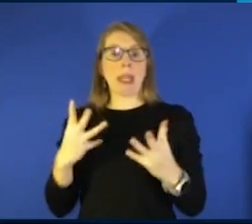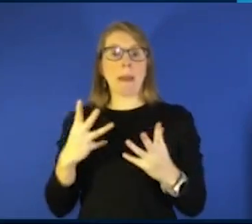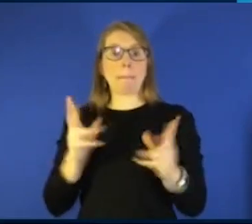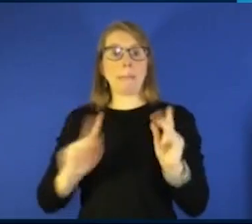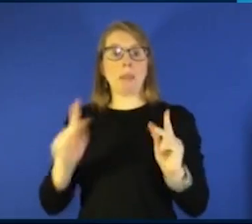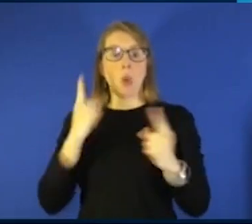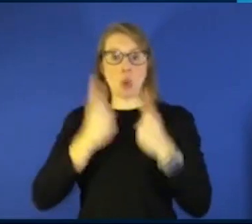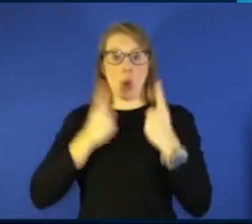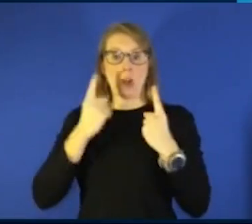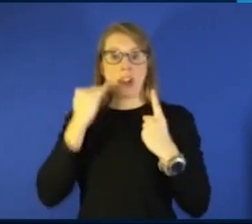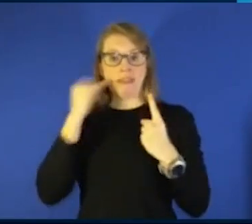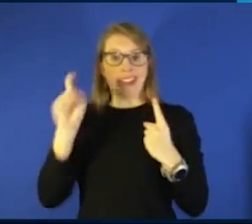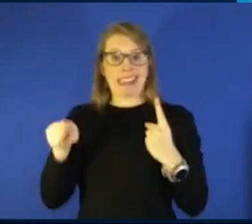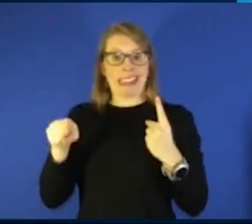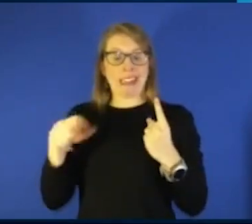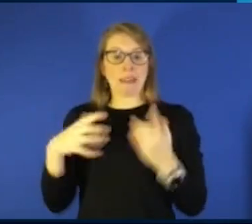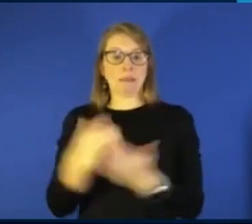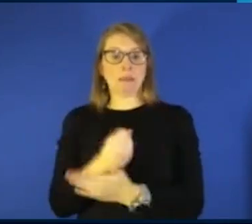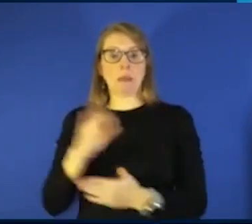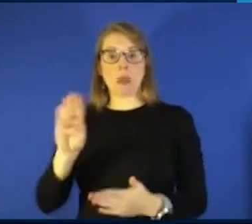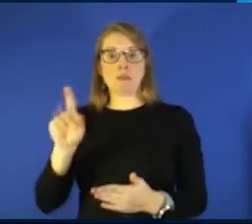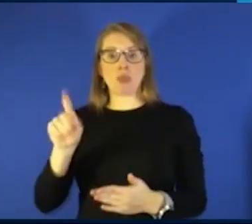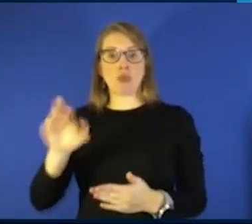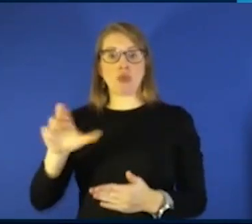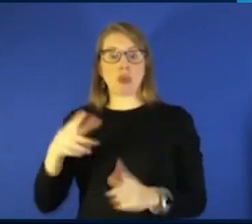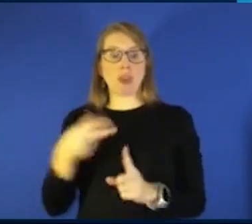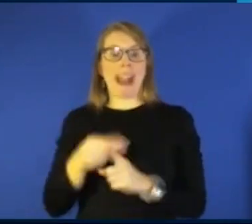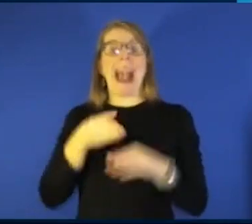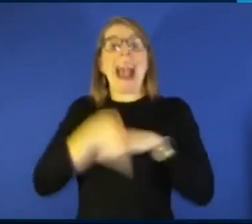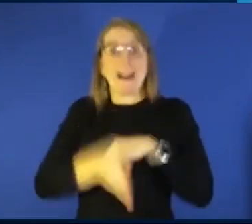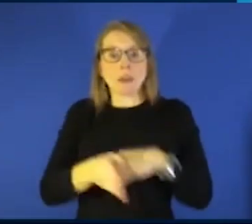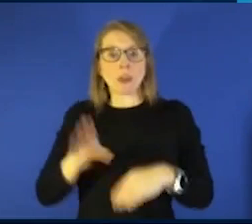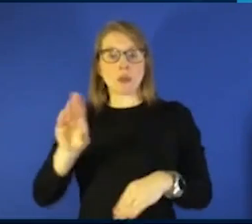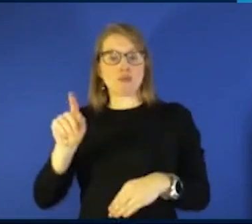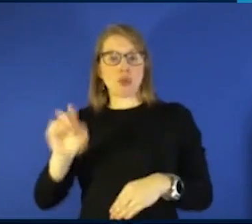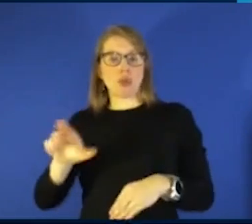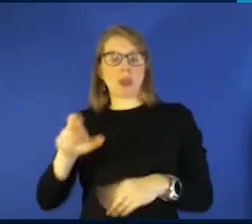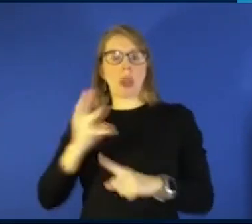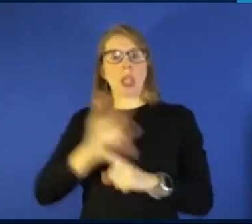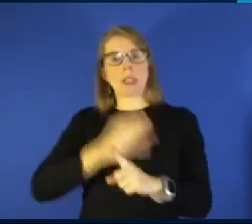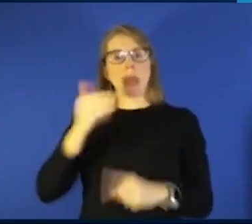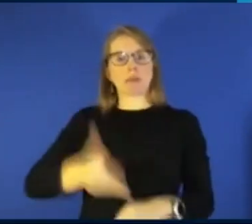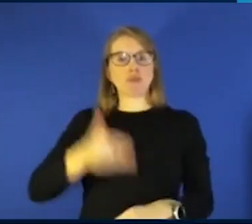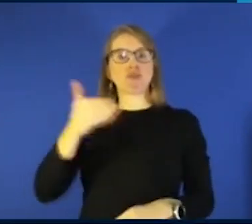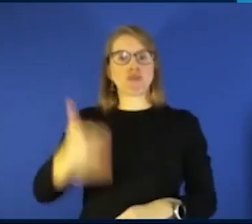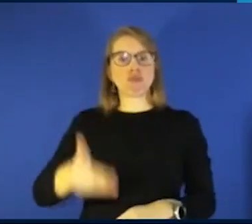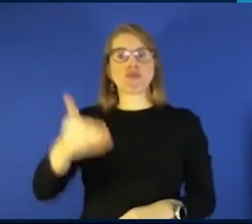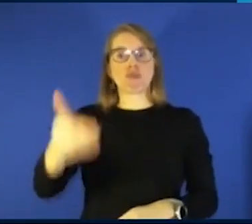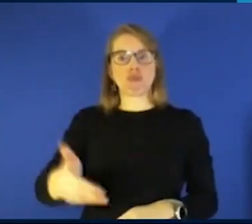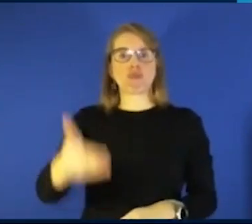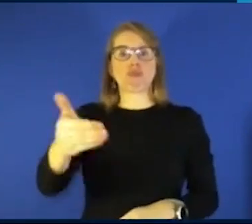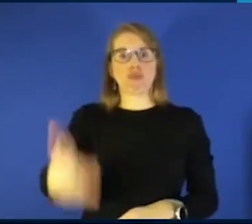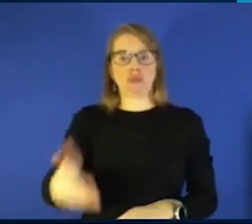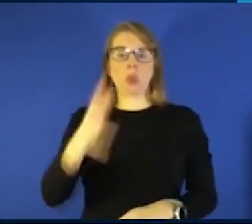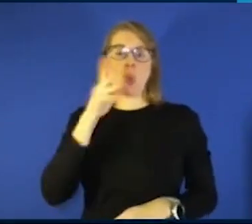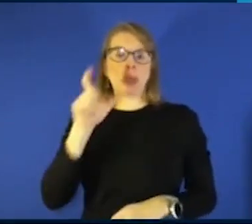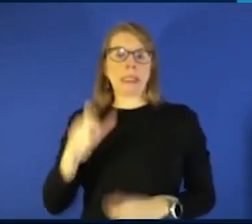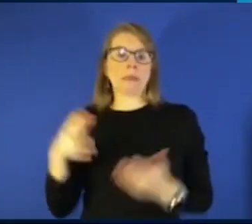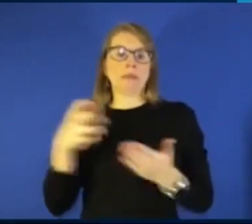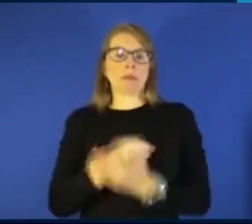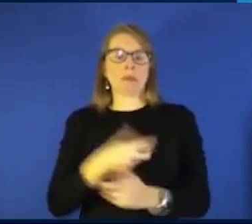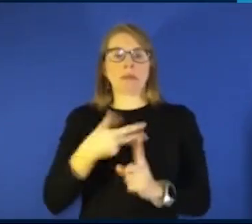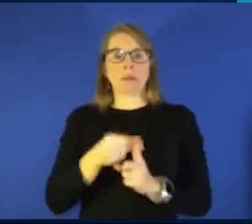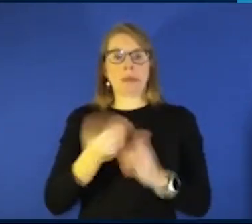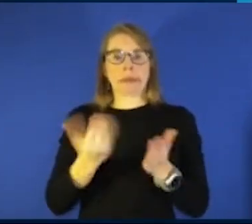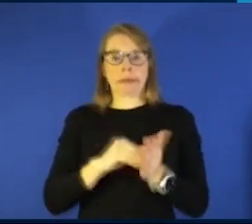to need to get a booster shot after their booster. Like every 6 months, are they going to need to boost themselves again? Because